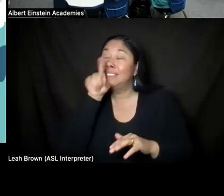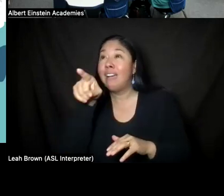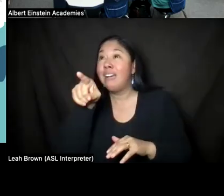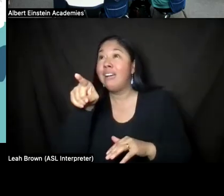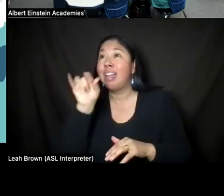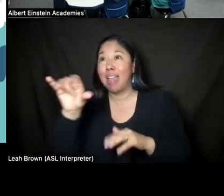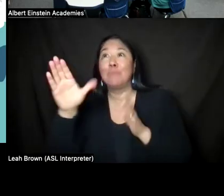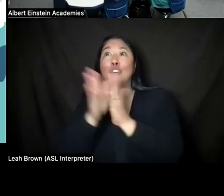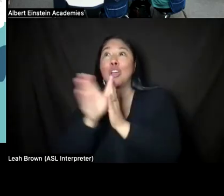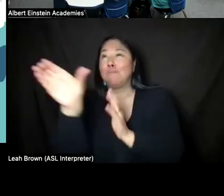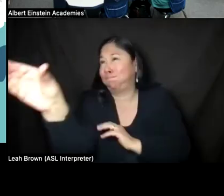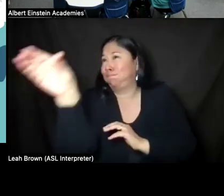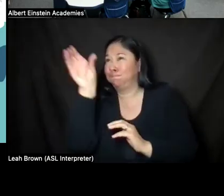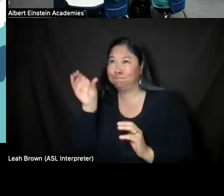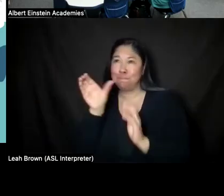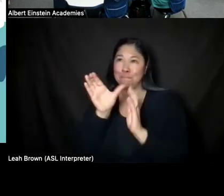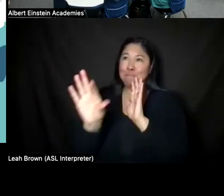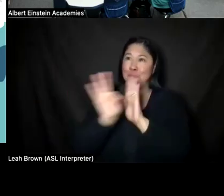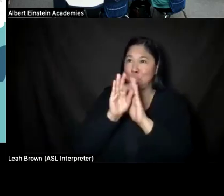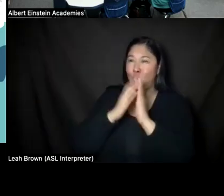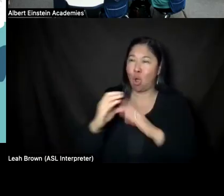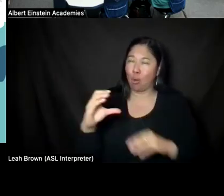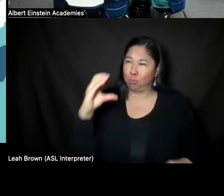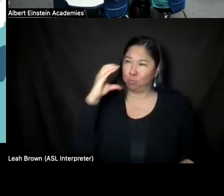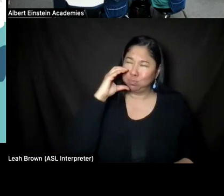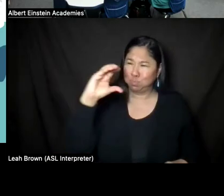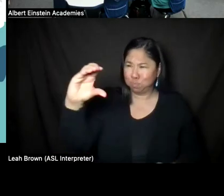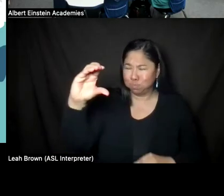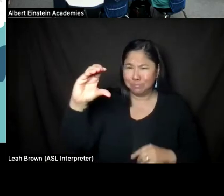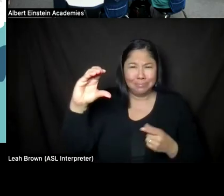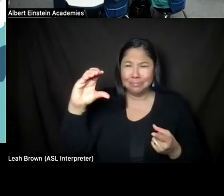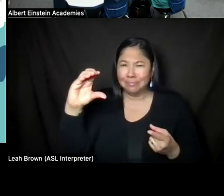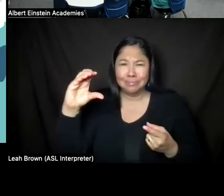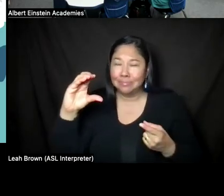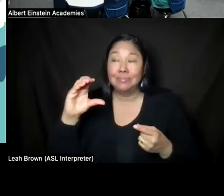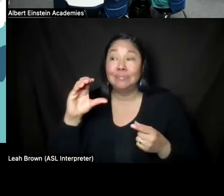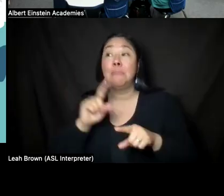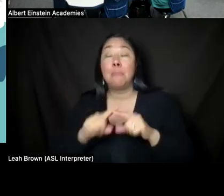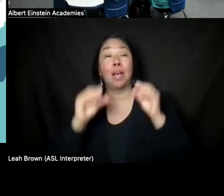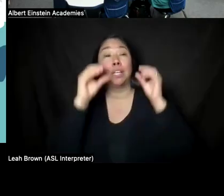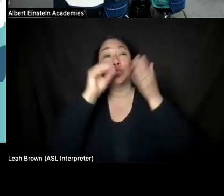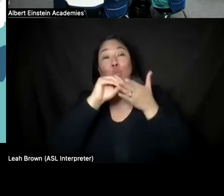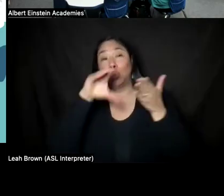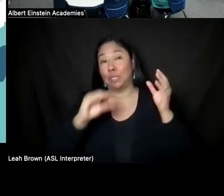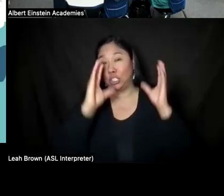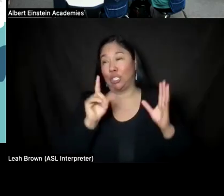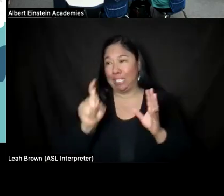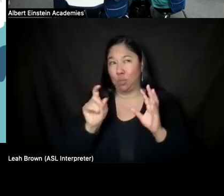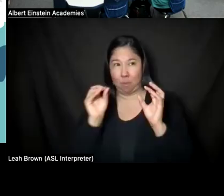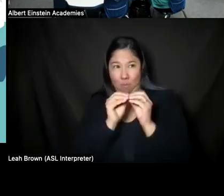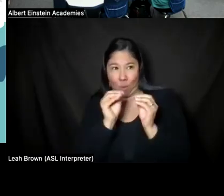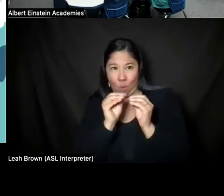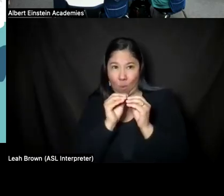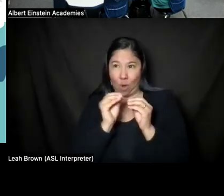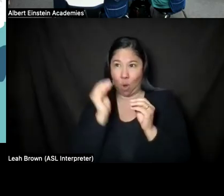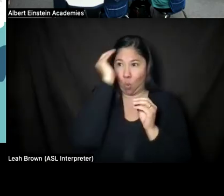words. But we have so much more, and so your student's teacher just needs to be a little bit more clued in, because I've